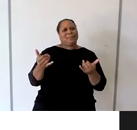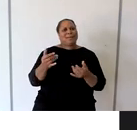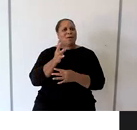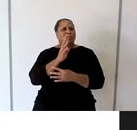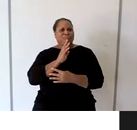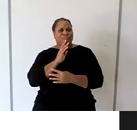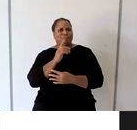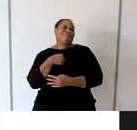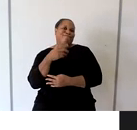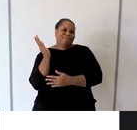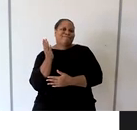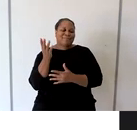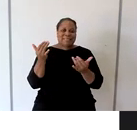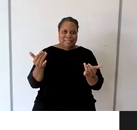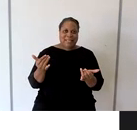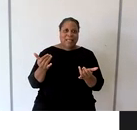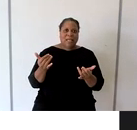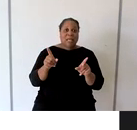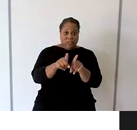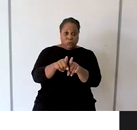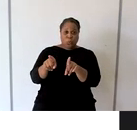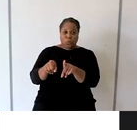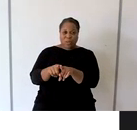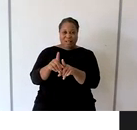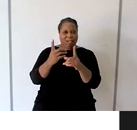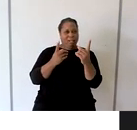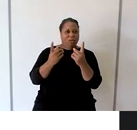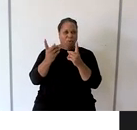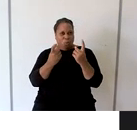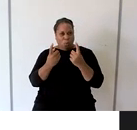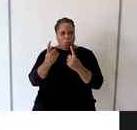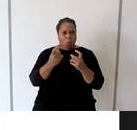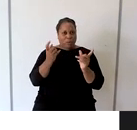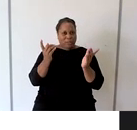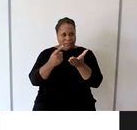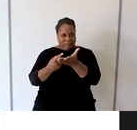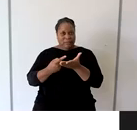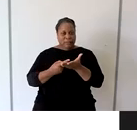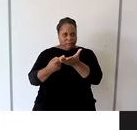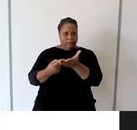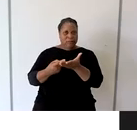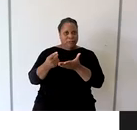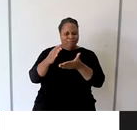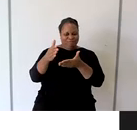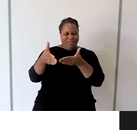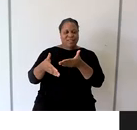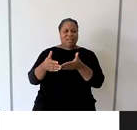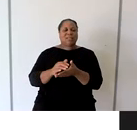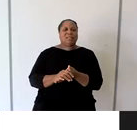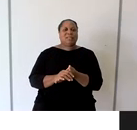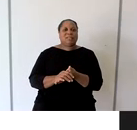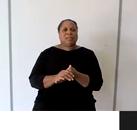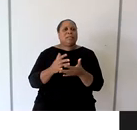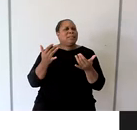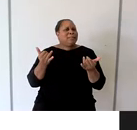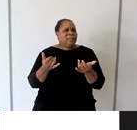be talking about today, as well as questions and discussion at the end. So I will be talking about